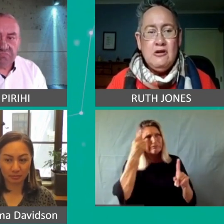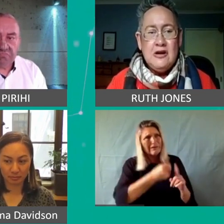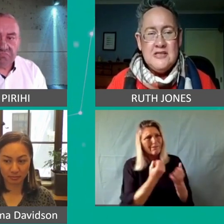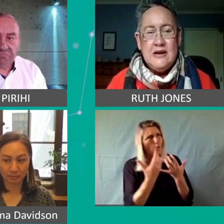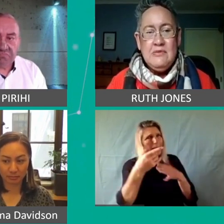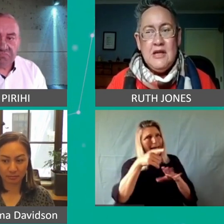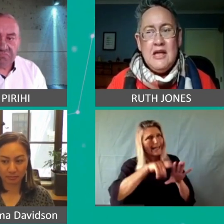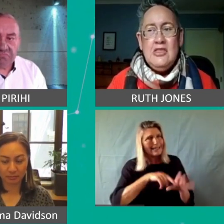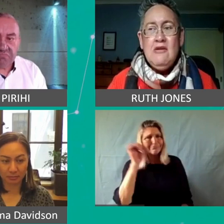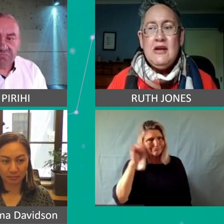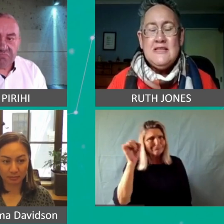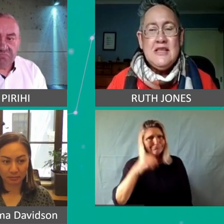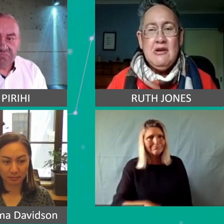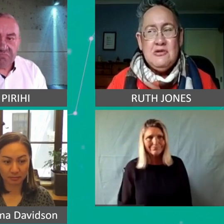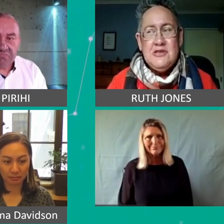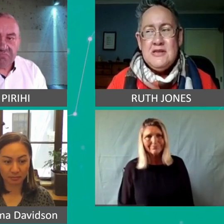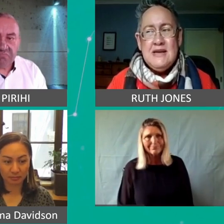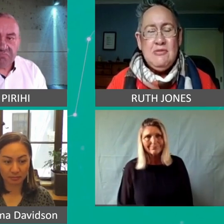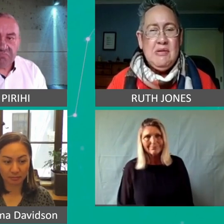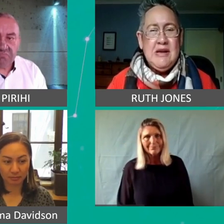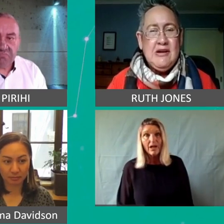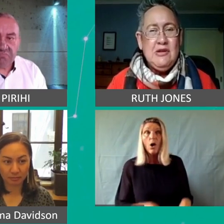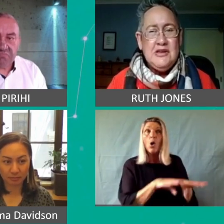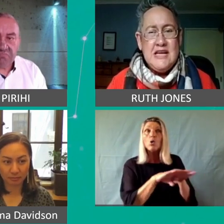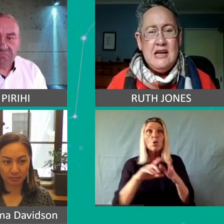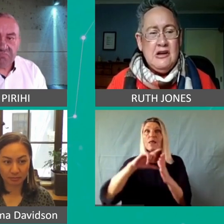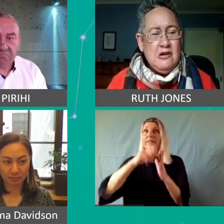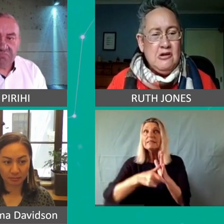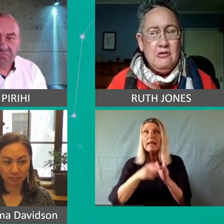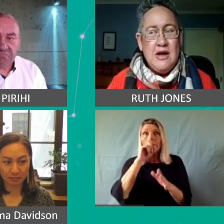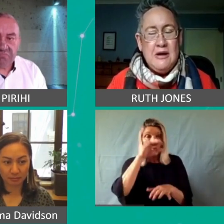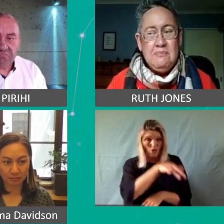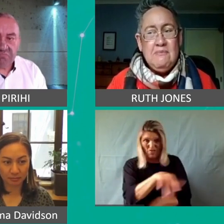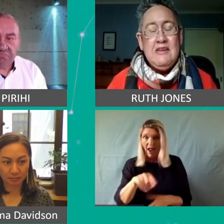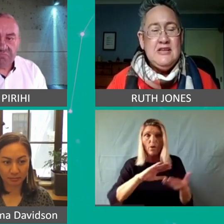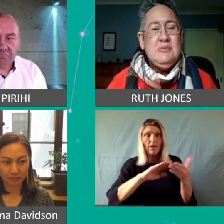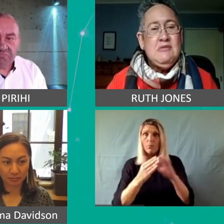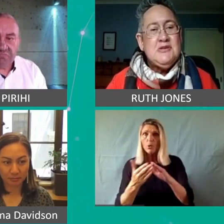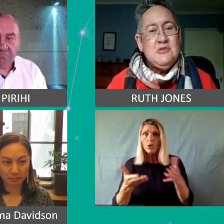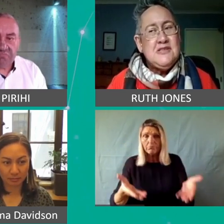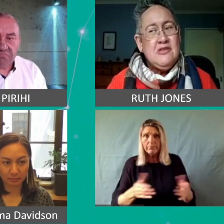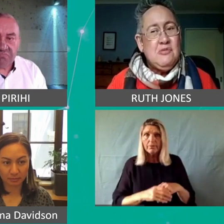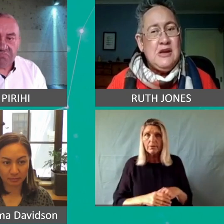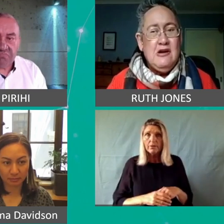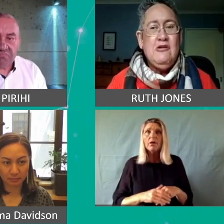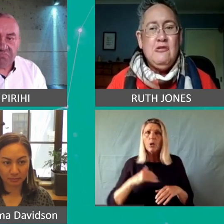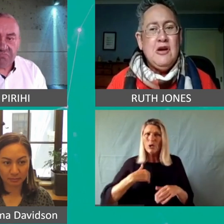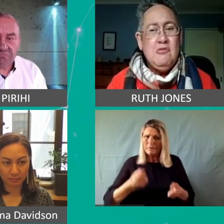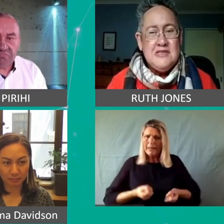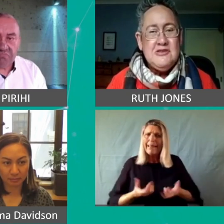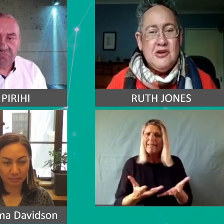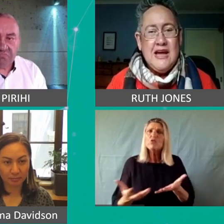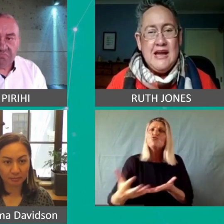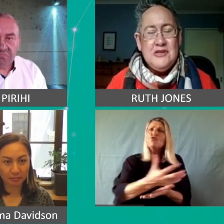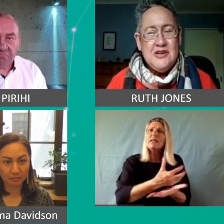long, long, long time. There are also disabled people in our community who need to be resourced so that we know